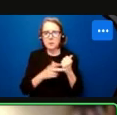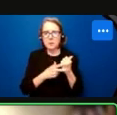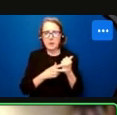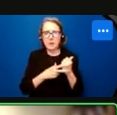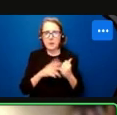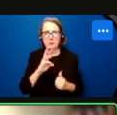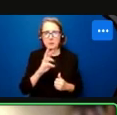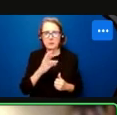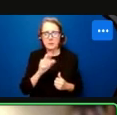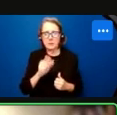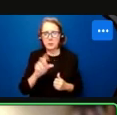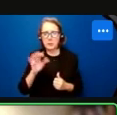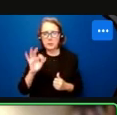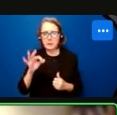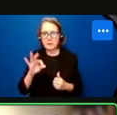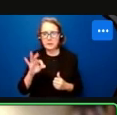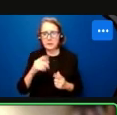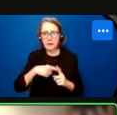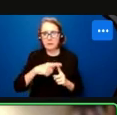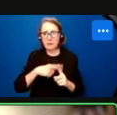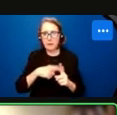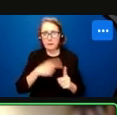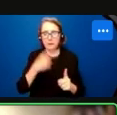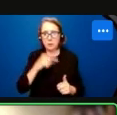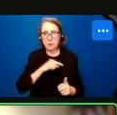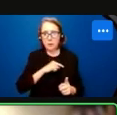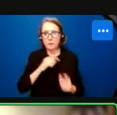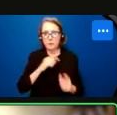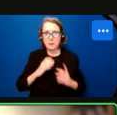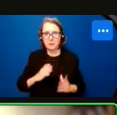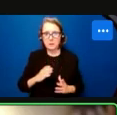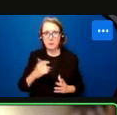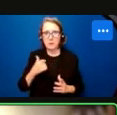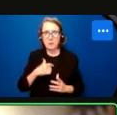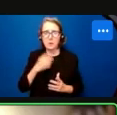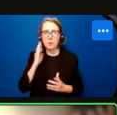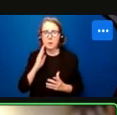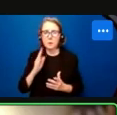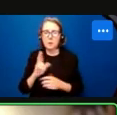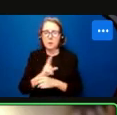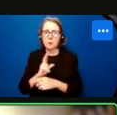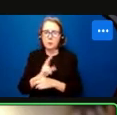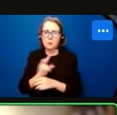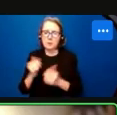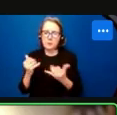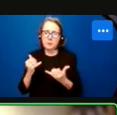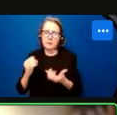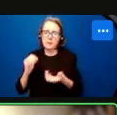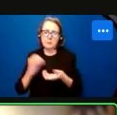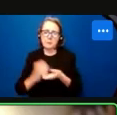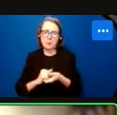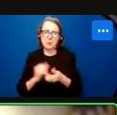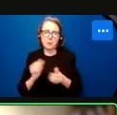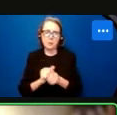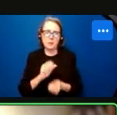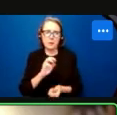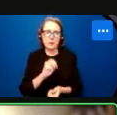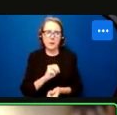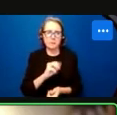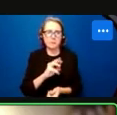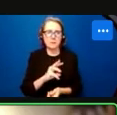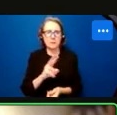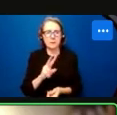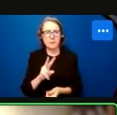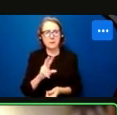month for qualifying customers. We'll be leveraging the existing partnership that the city has with Mid-Willamette Valley Community Action Agency